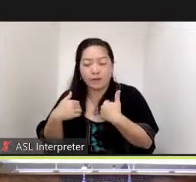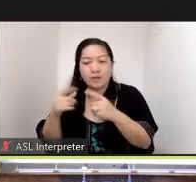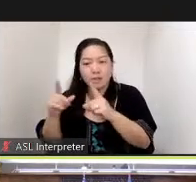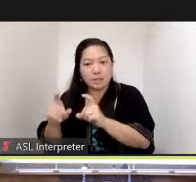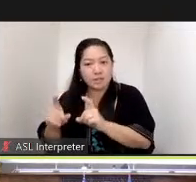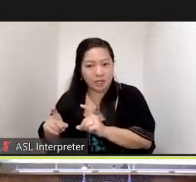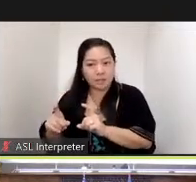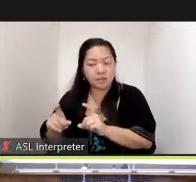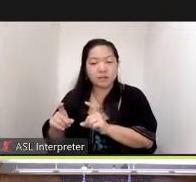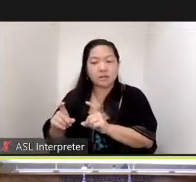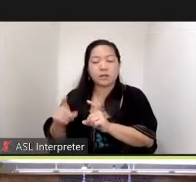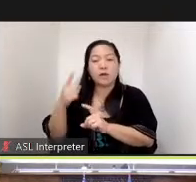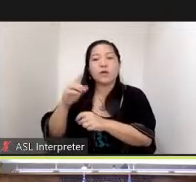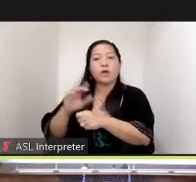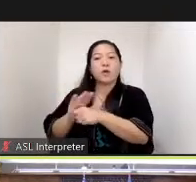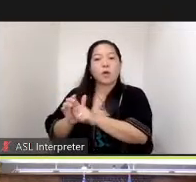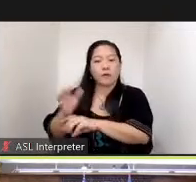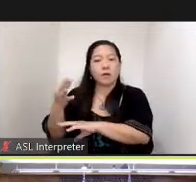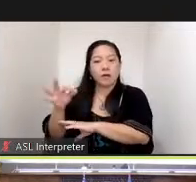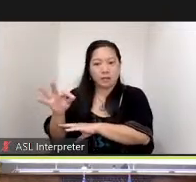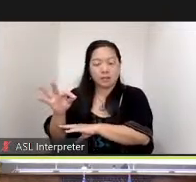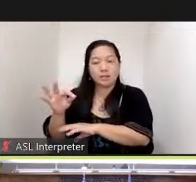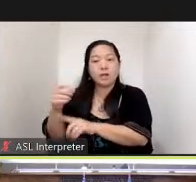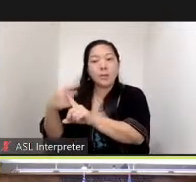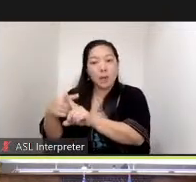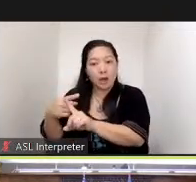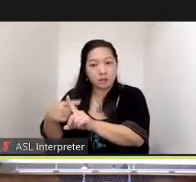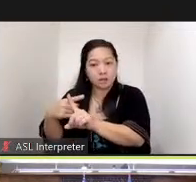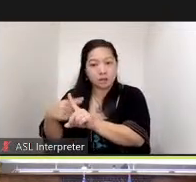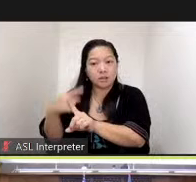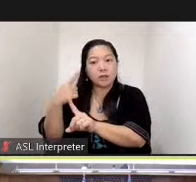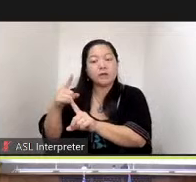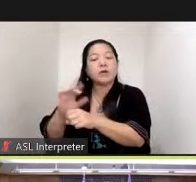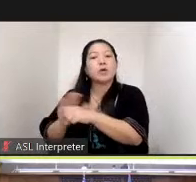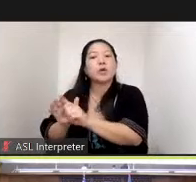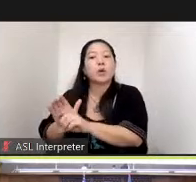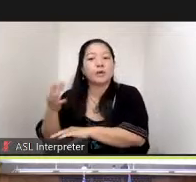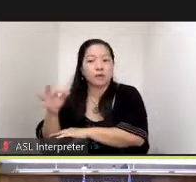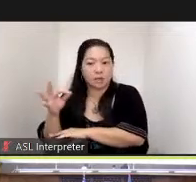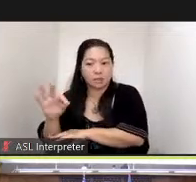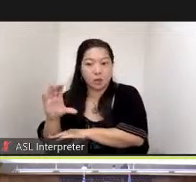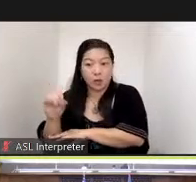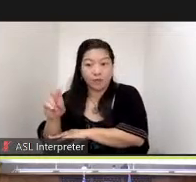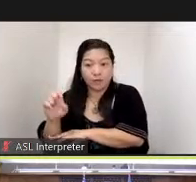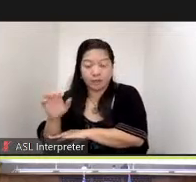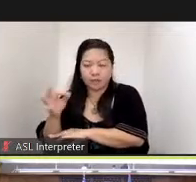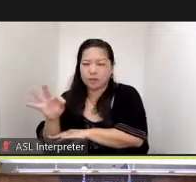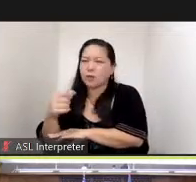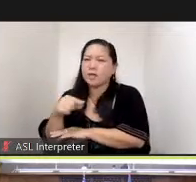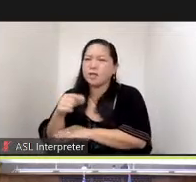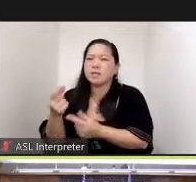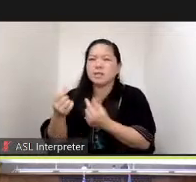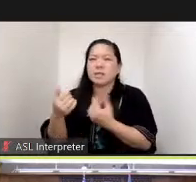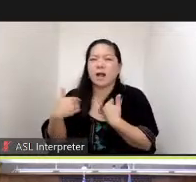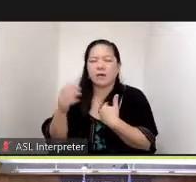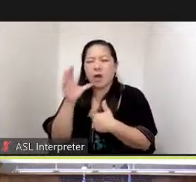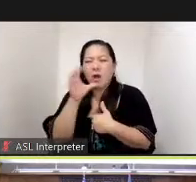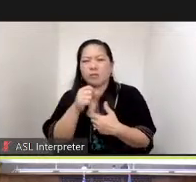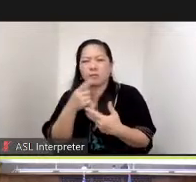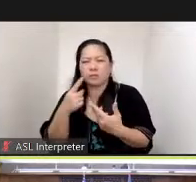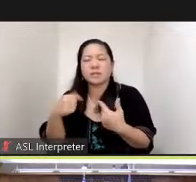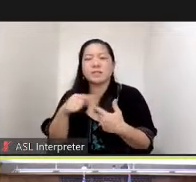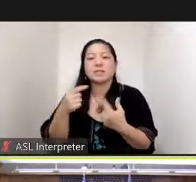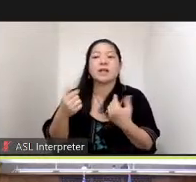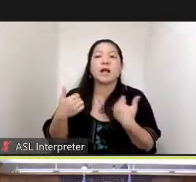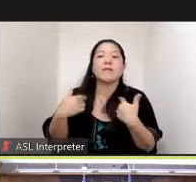average positivity rate. And you can see it looks kind of odd at the beginning because we didn't have a lot of testing supplies. And